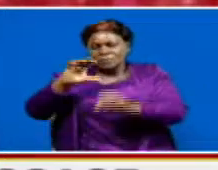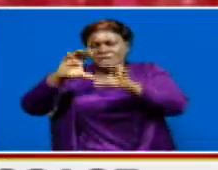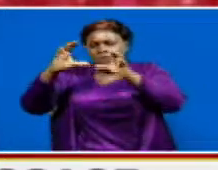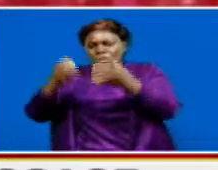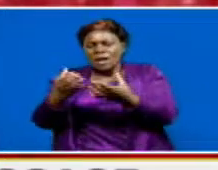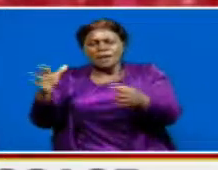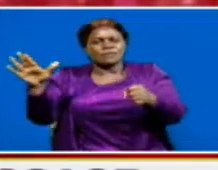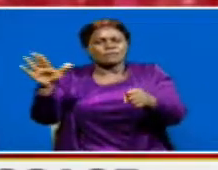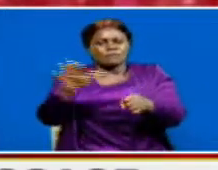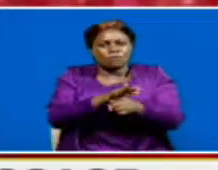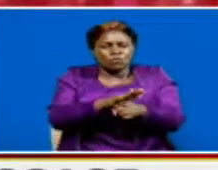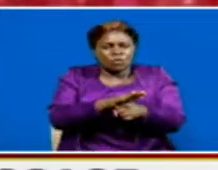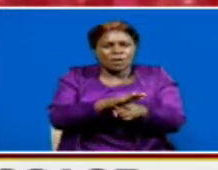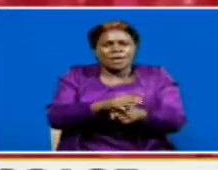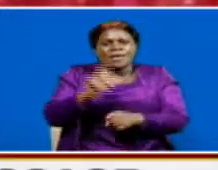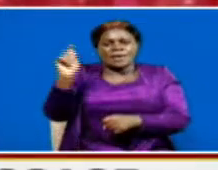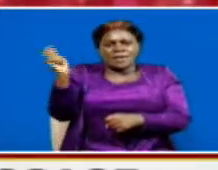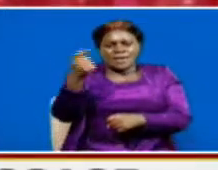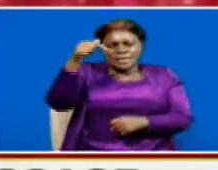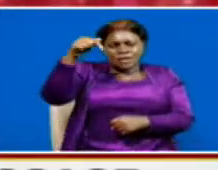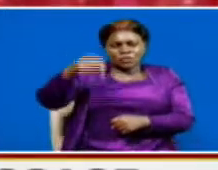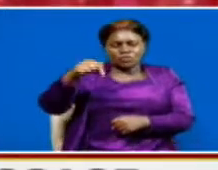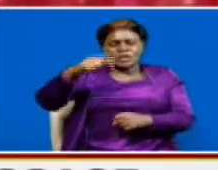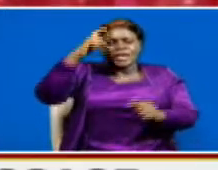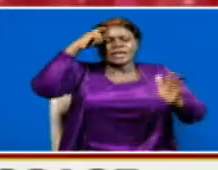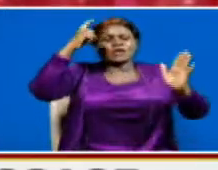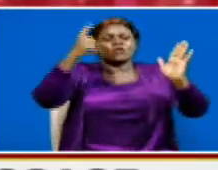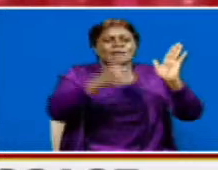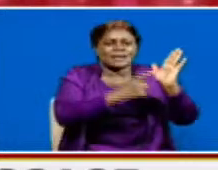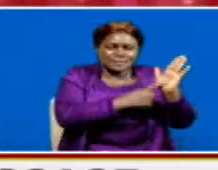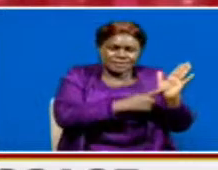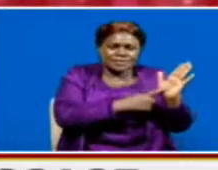kote. Kenya leo inatambulika.